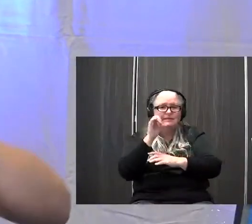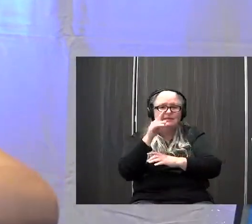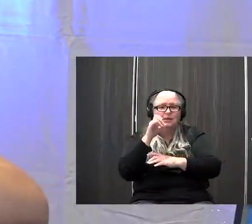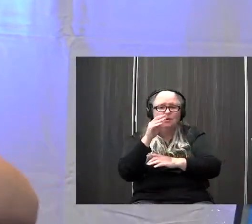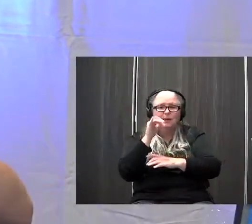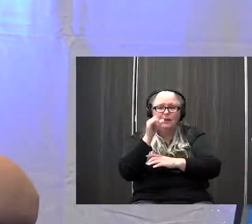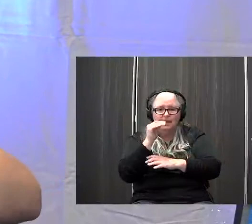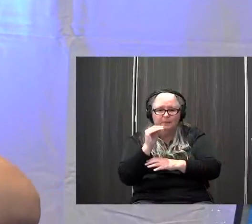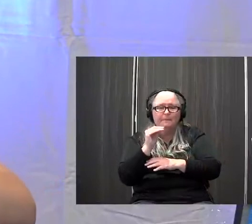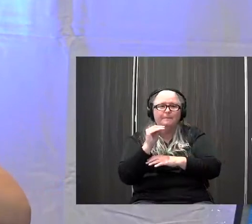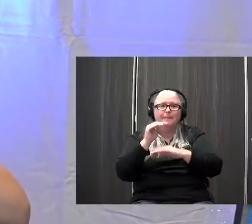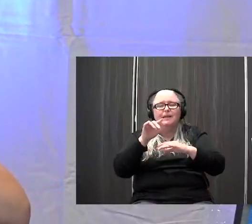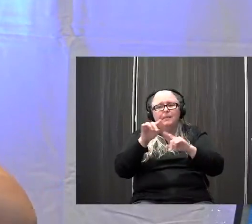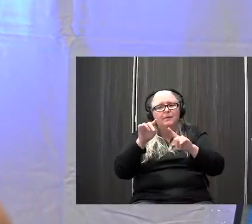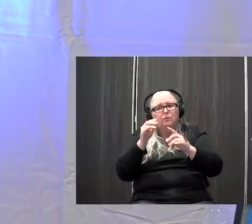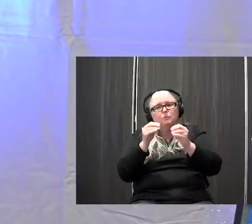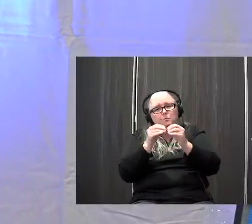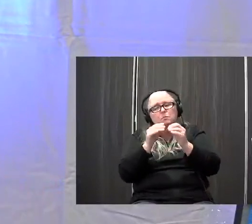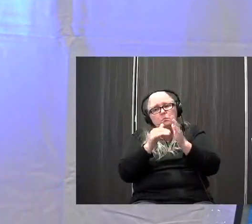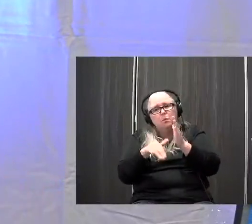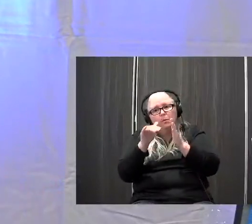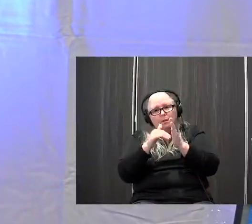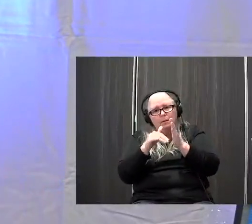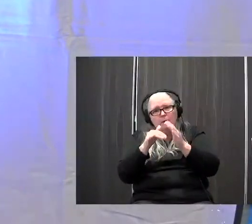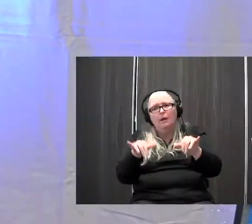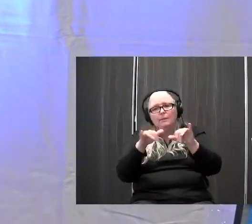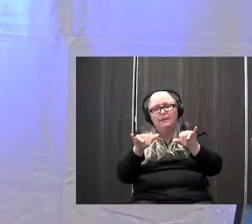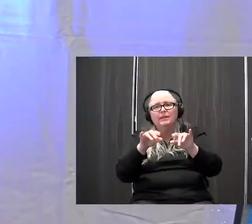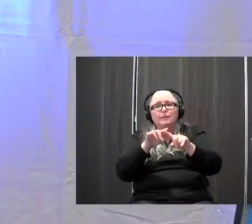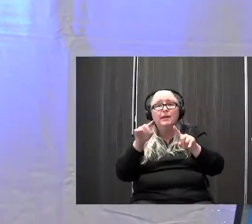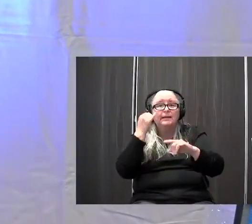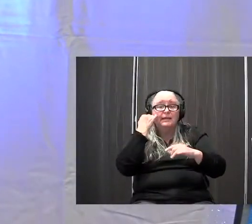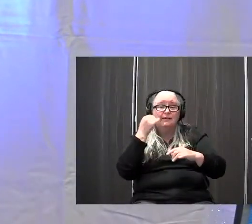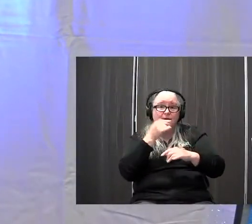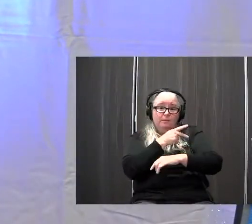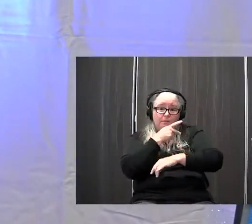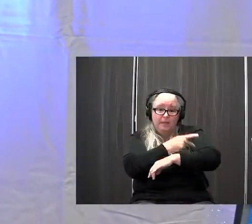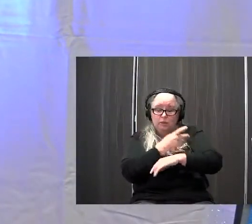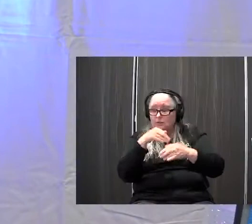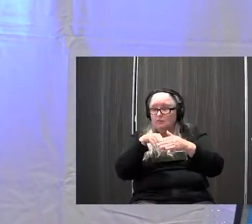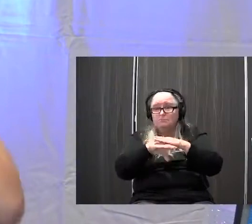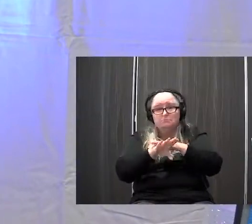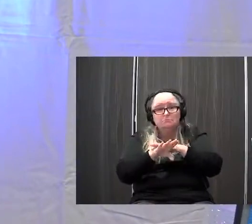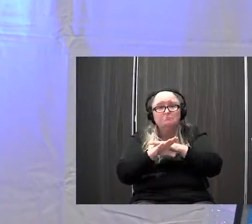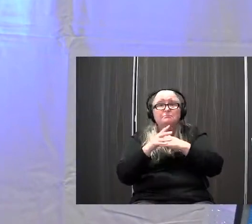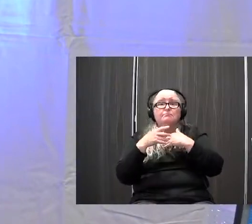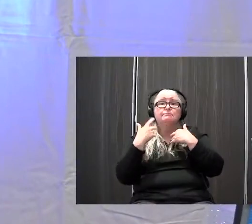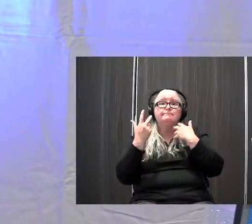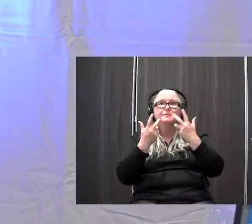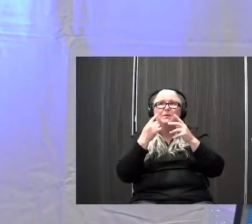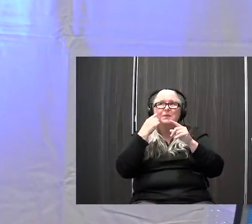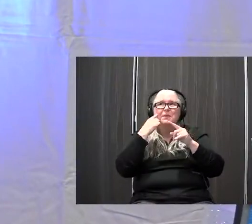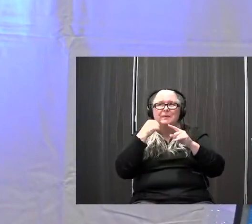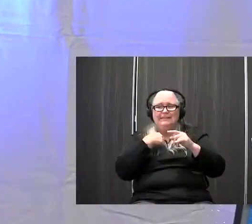that little acronym, but they're more common. But then if a patient comes in and is having, you're putting me on the